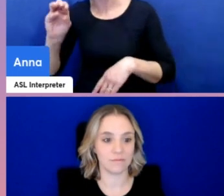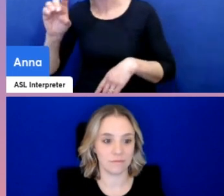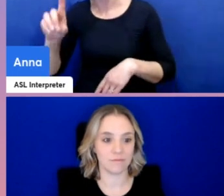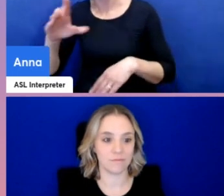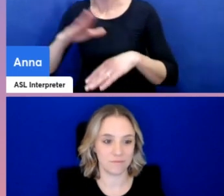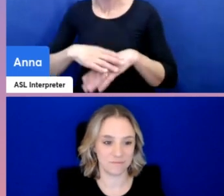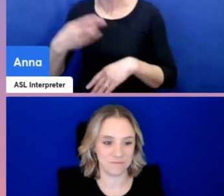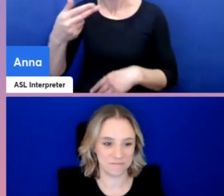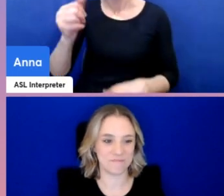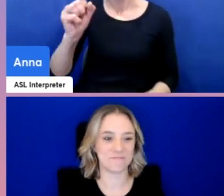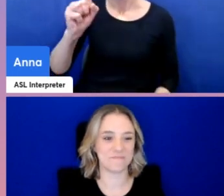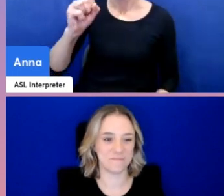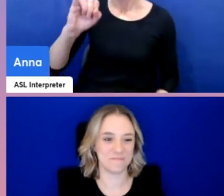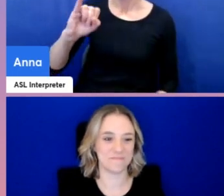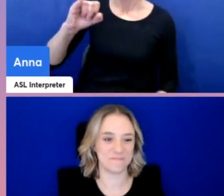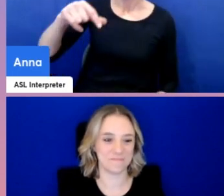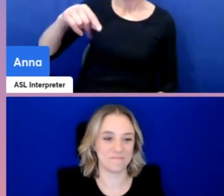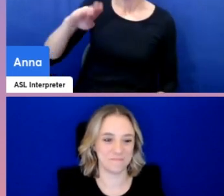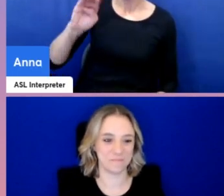container. Ta-da!